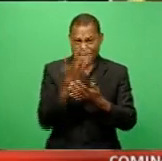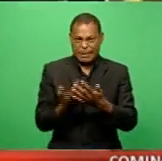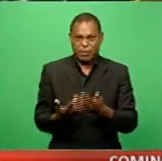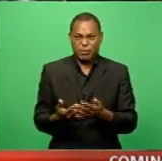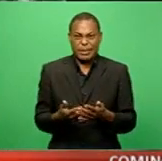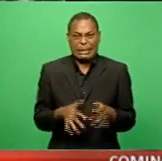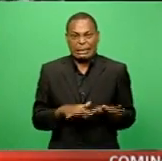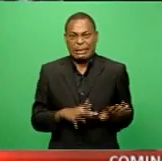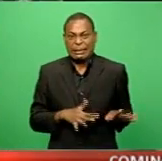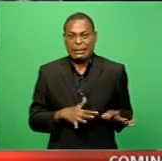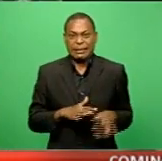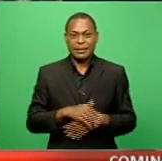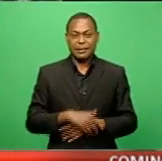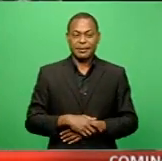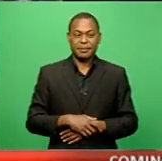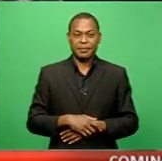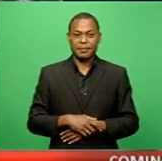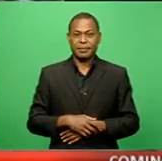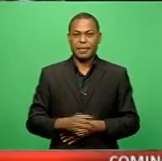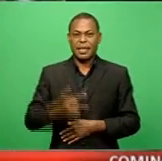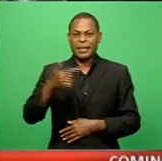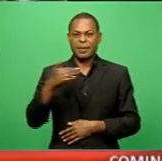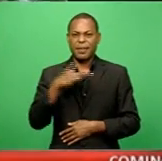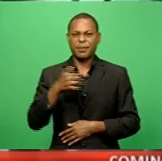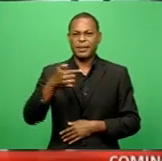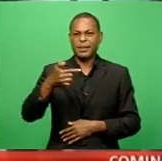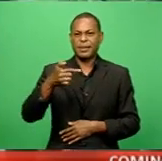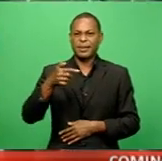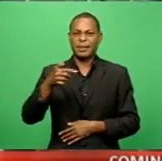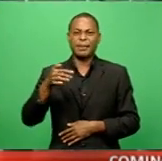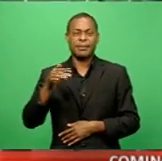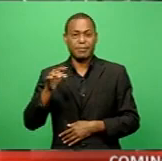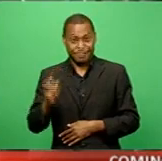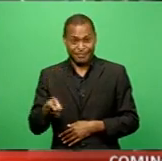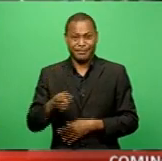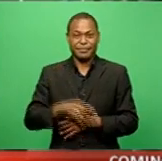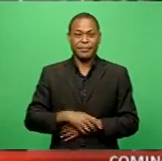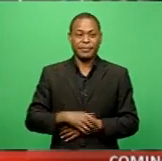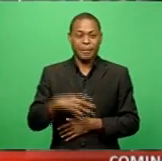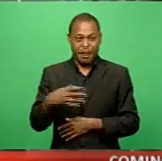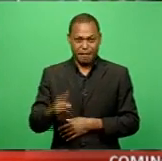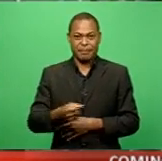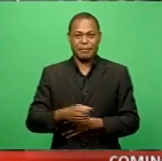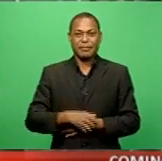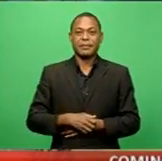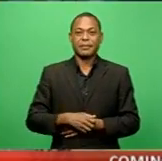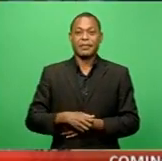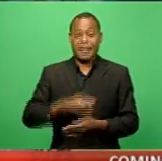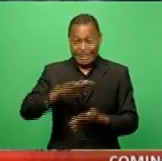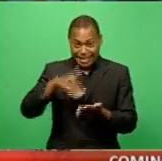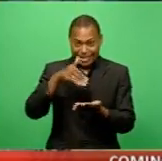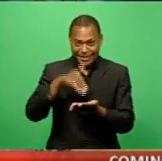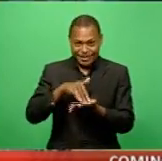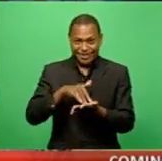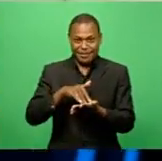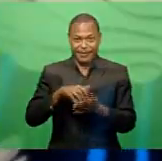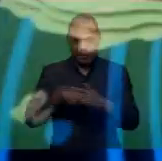experience. And over 7,700 evacuees remain at various centers.